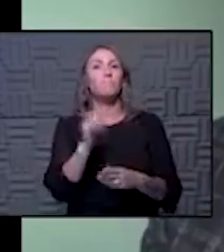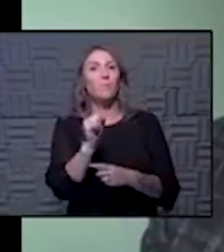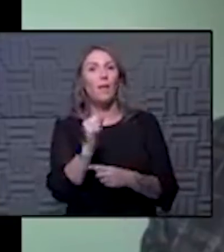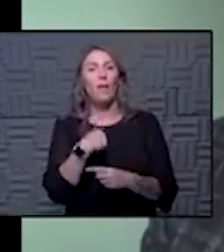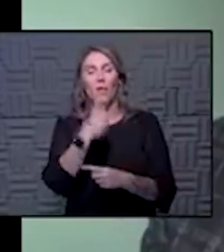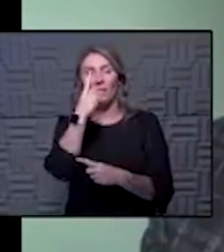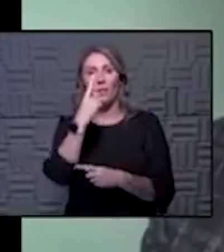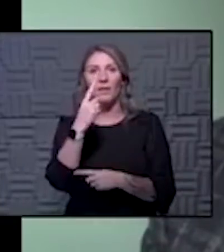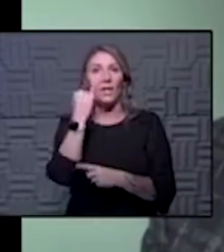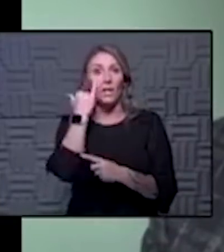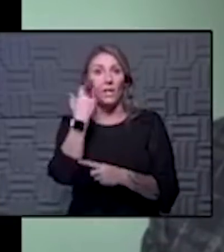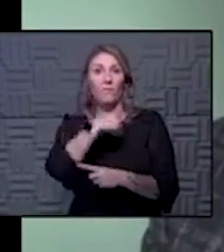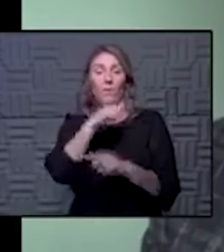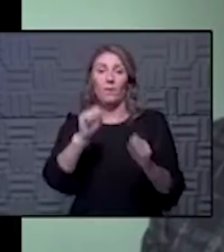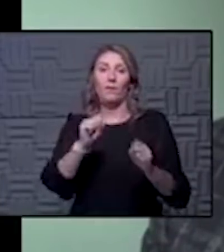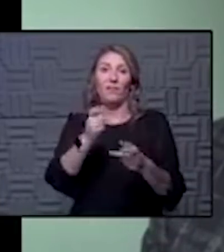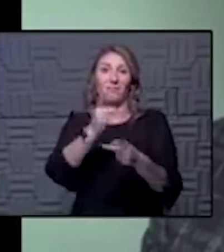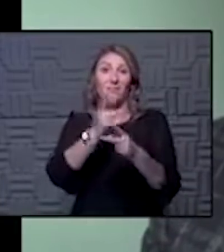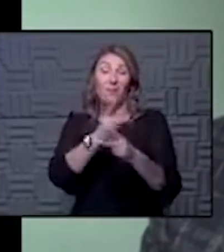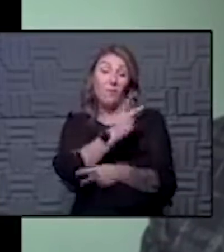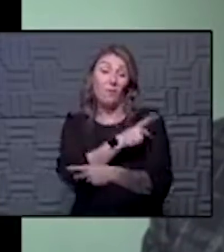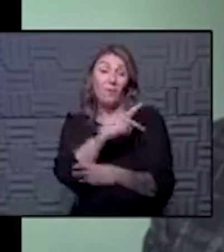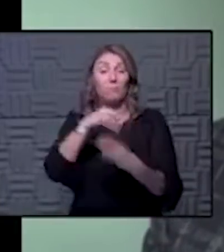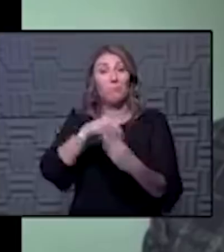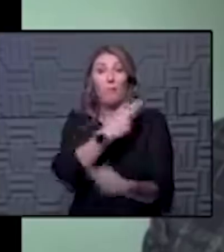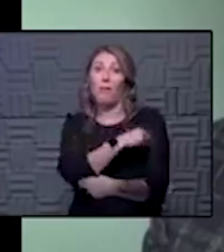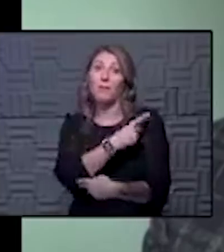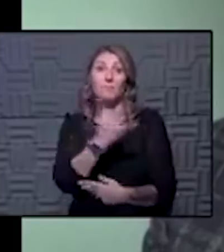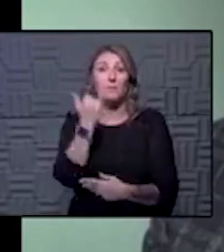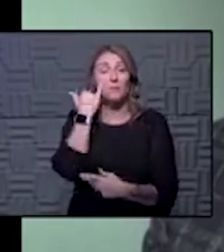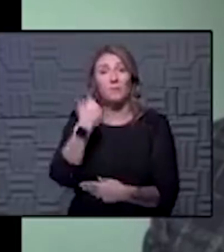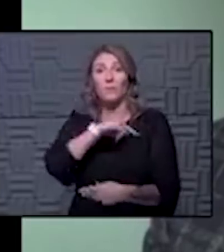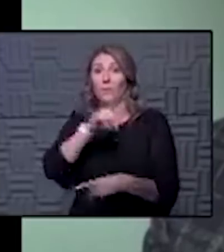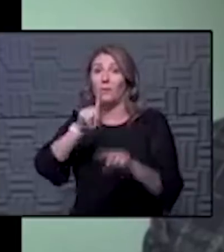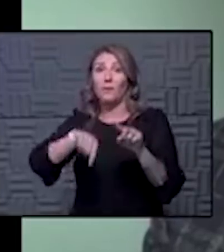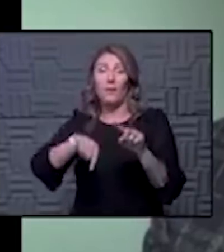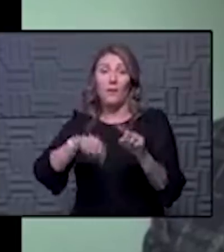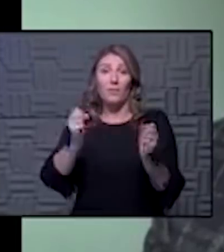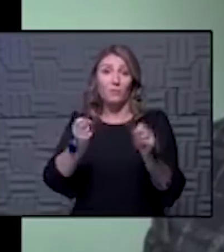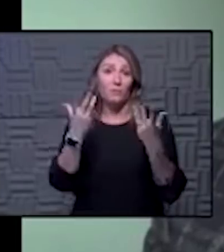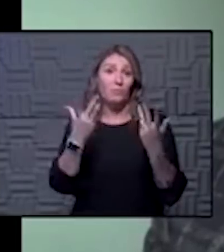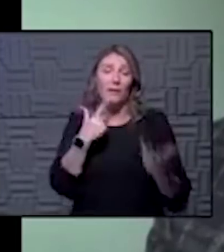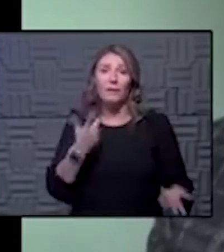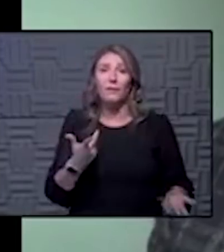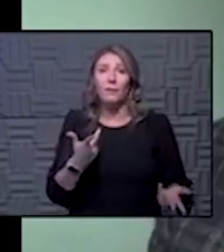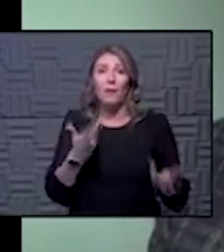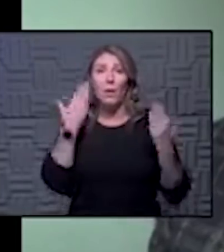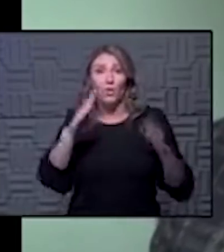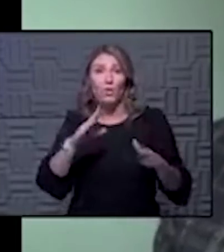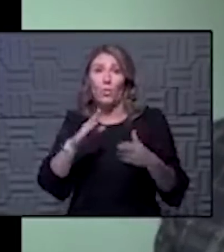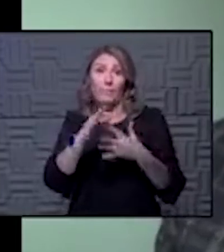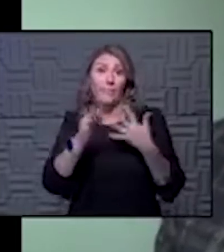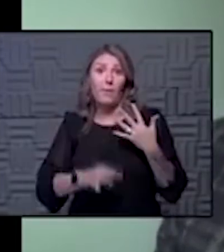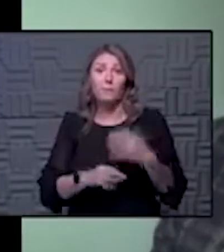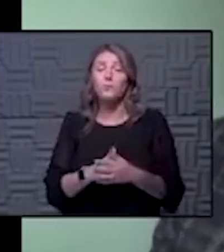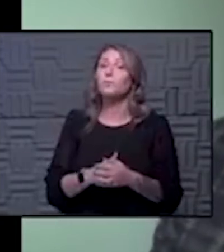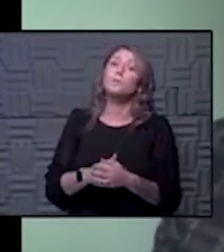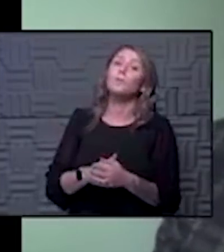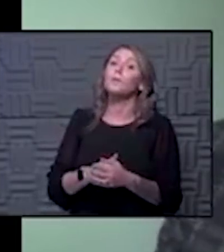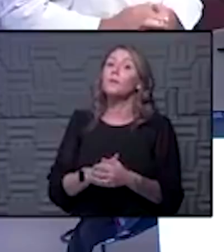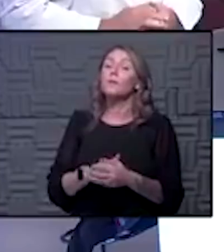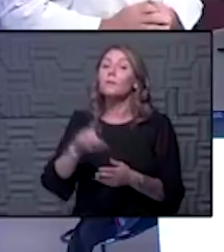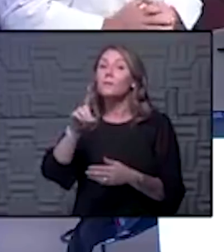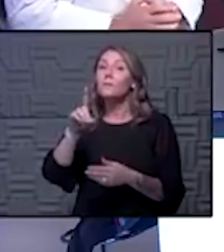down to whether or not we can take care of patients in hospitals. We can't take care of people because there's too many. I don't know what choices we'll have. David and Dana, what are your